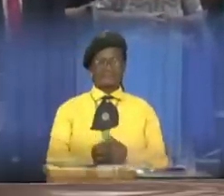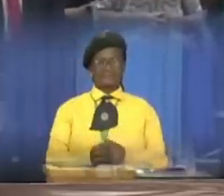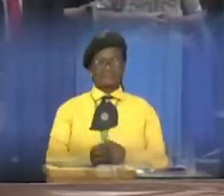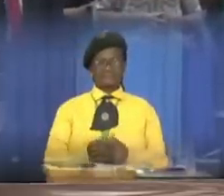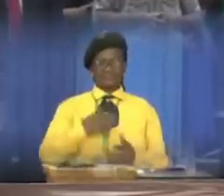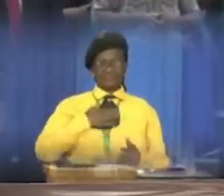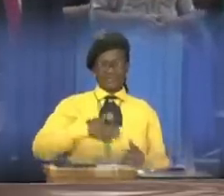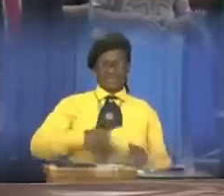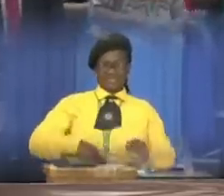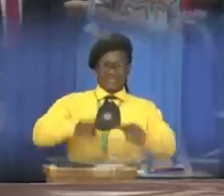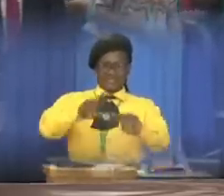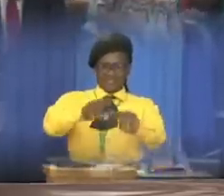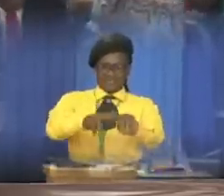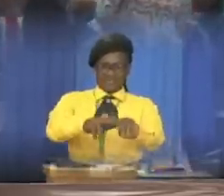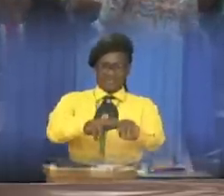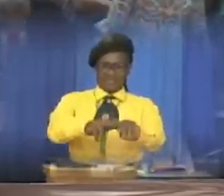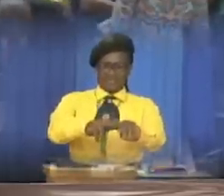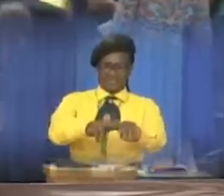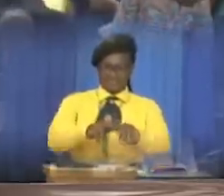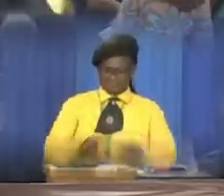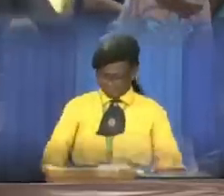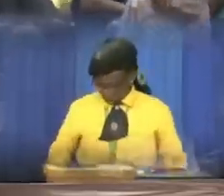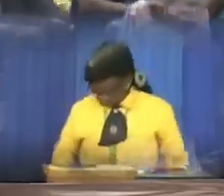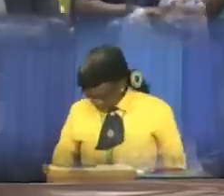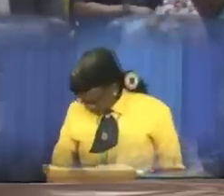Please be seated for a moment.